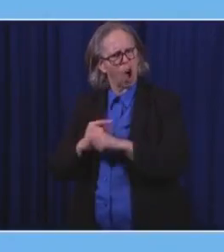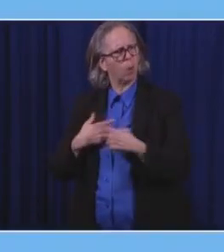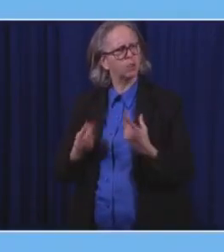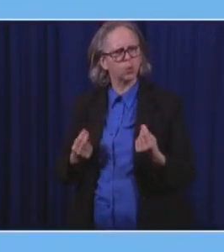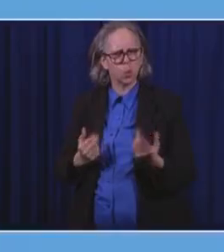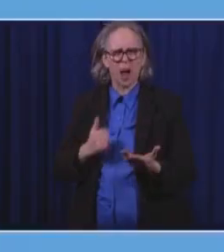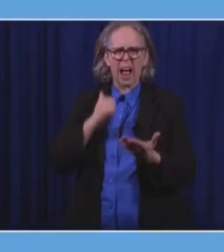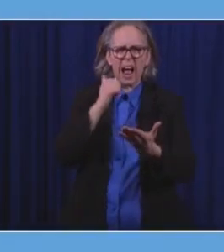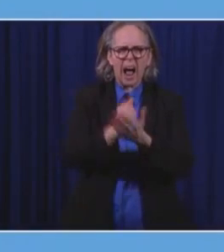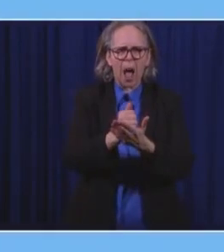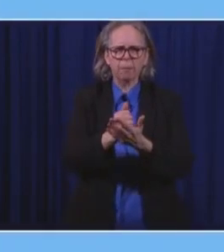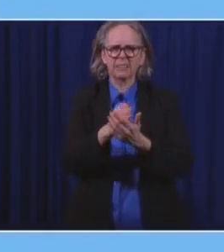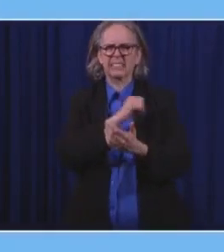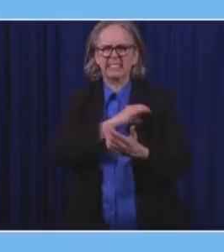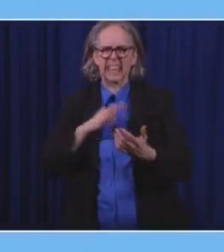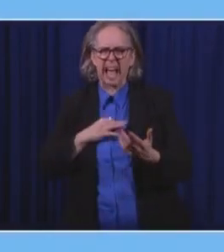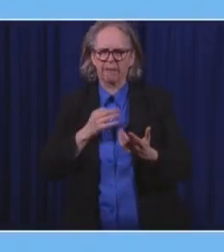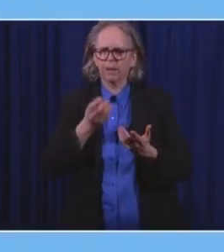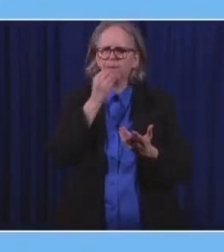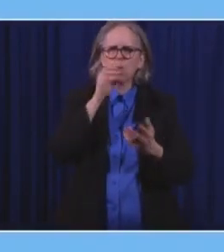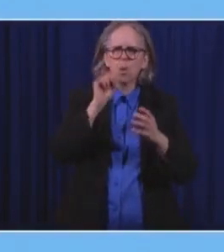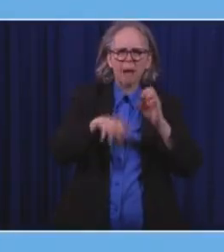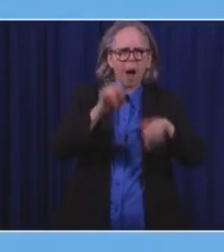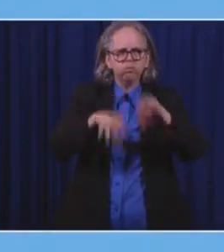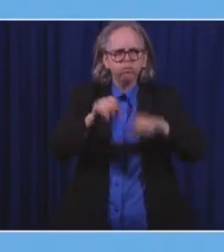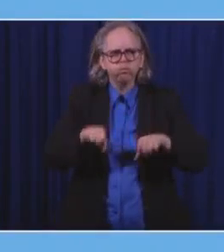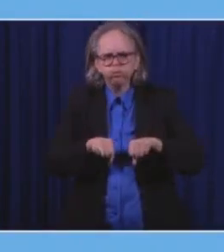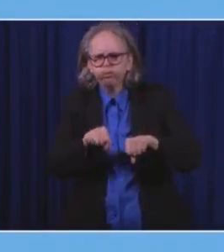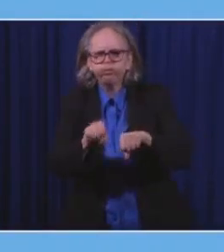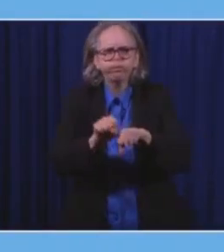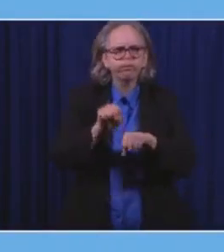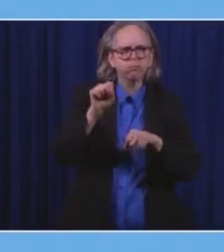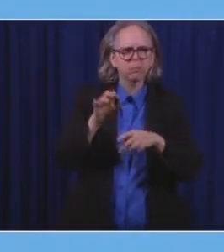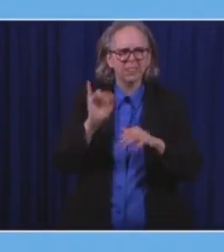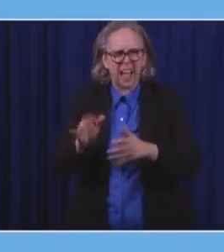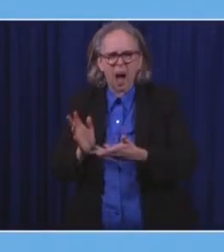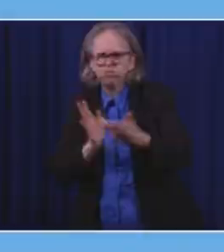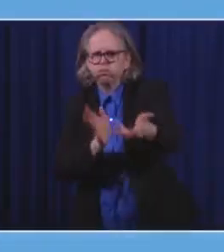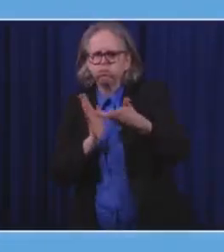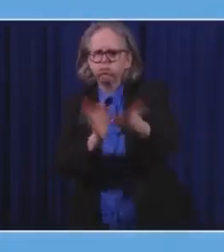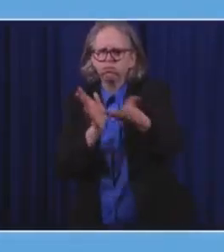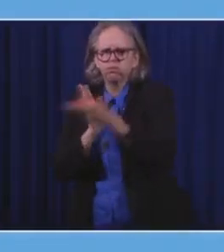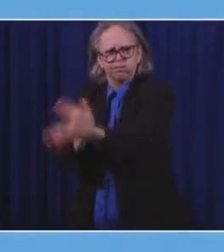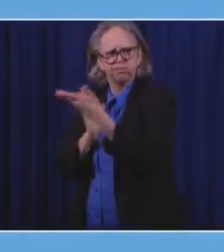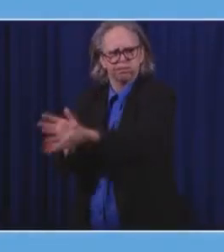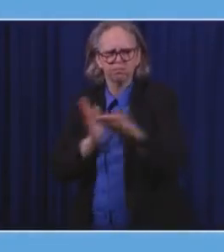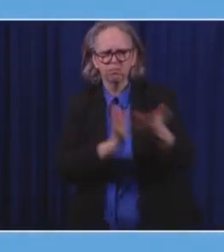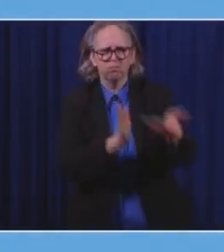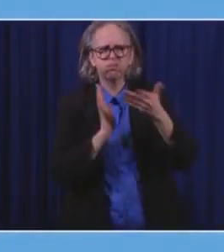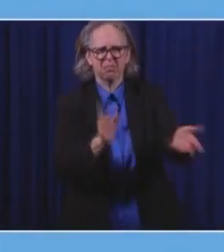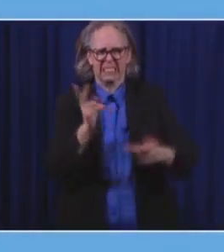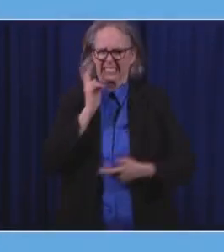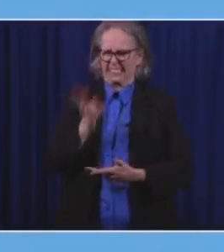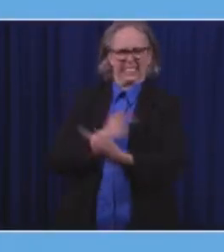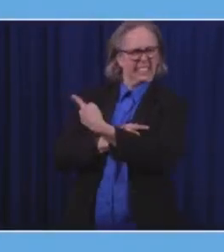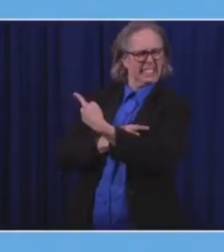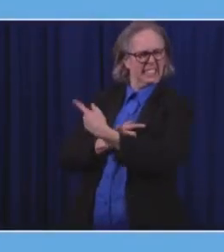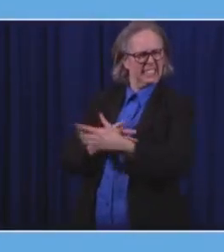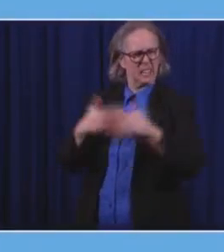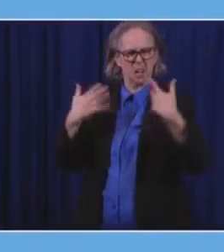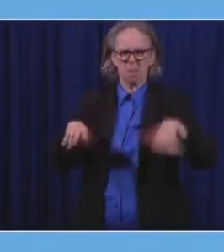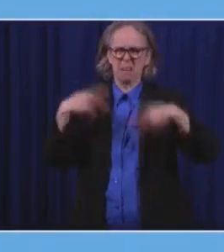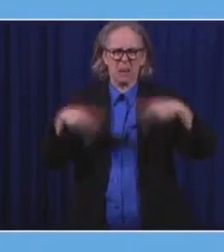general. Good morning, ma'am. After the pandemic hits, we see that a lot of people having